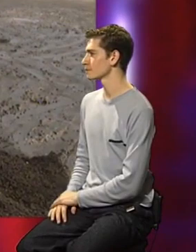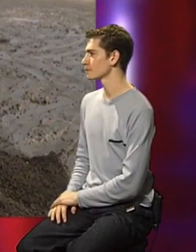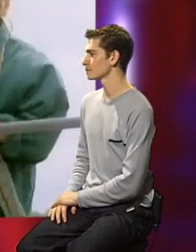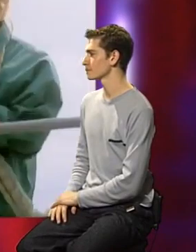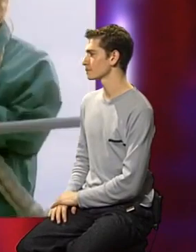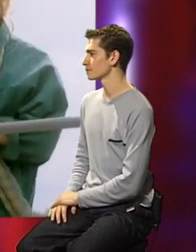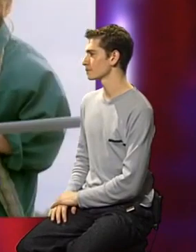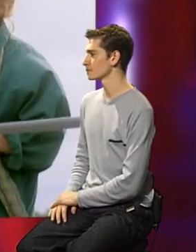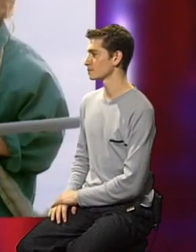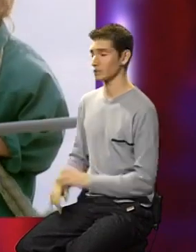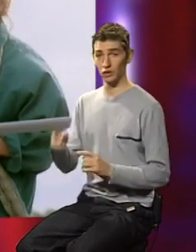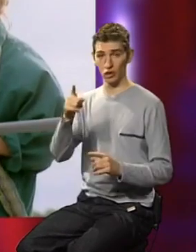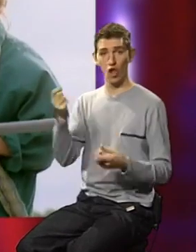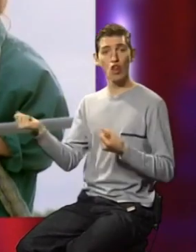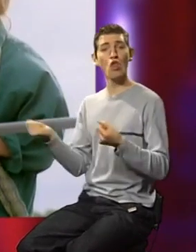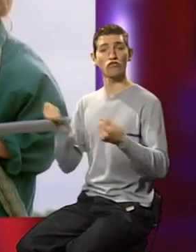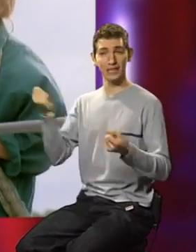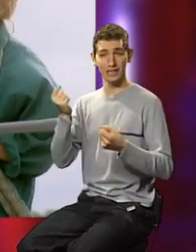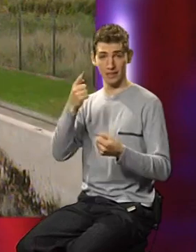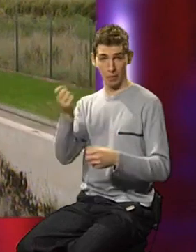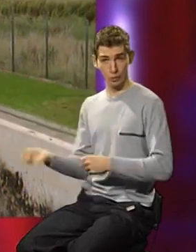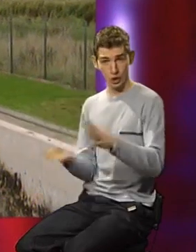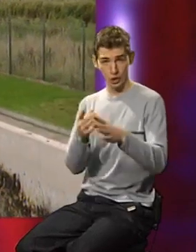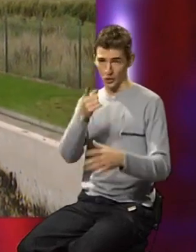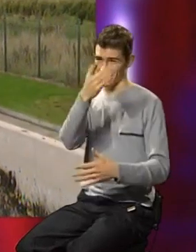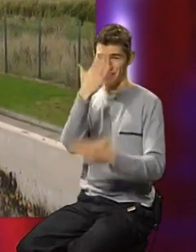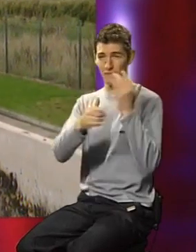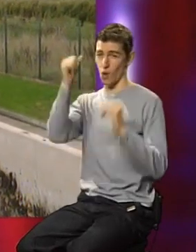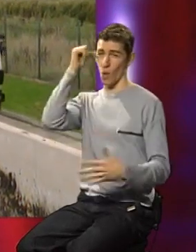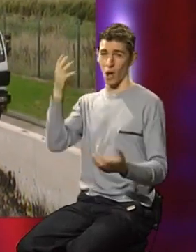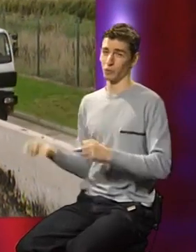You never guess where those lorries are taking it.